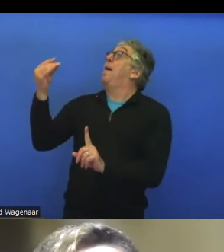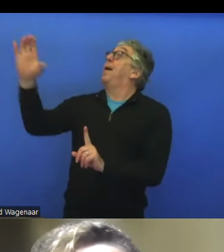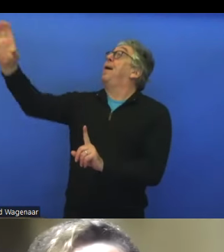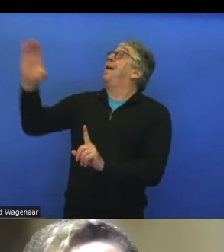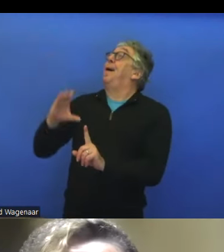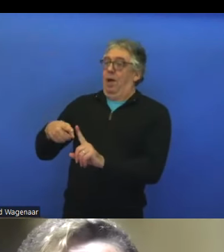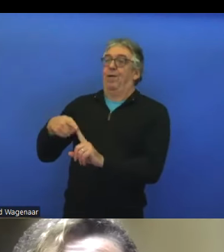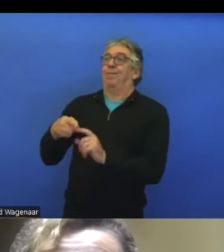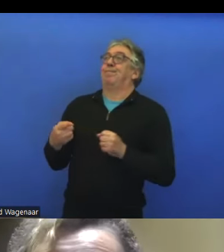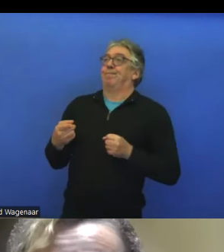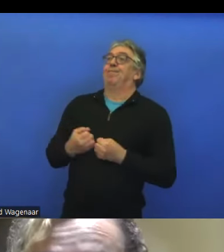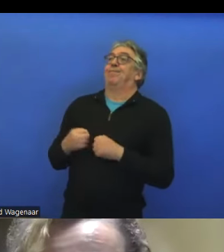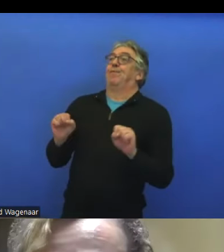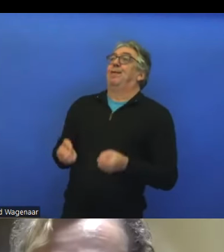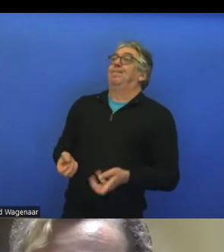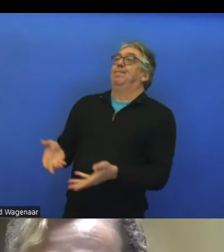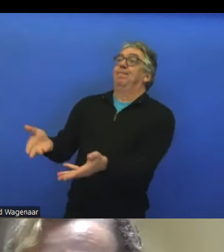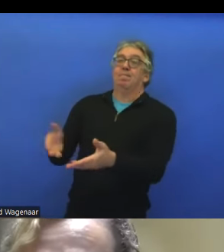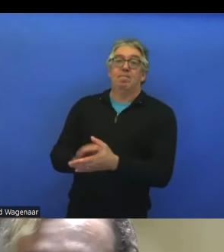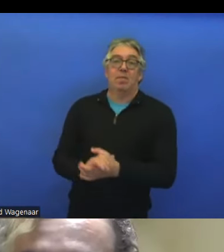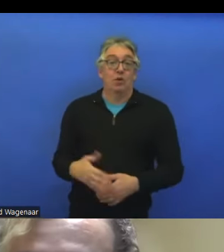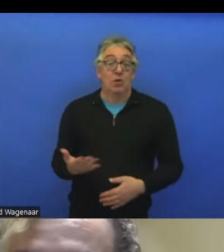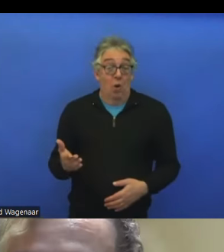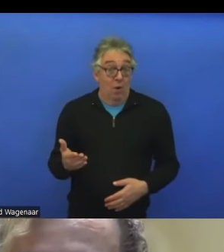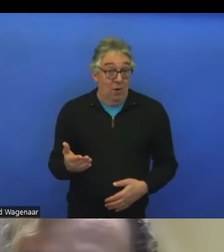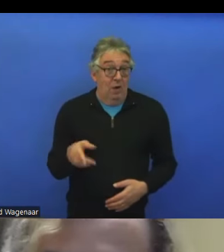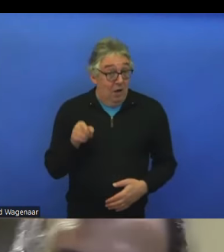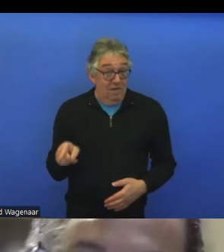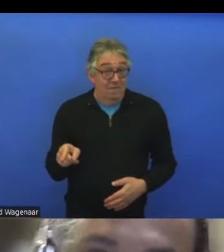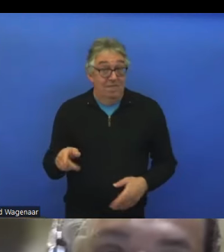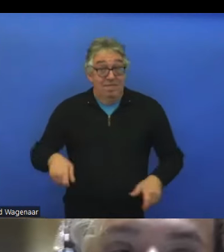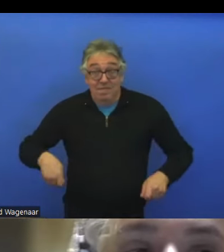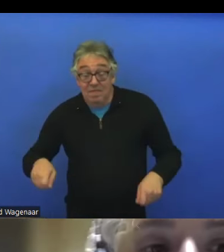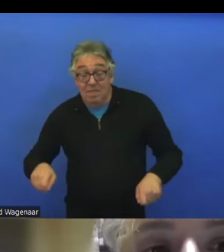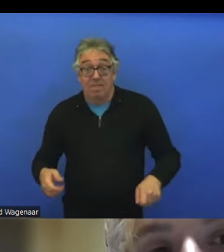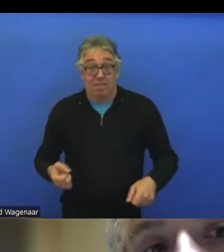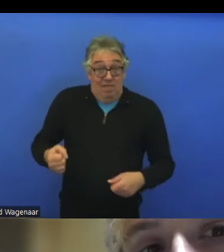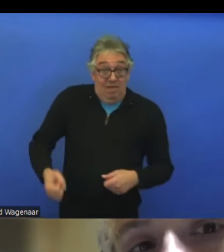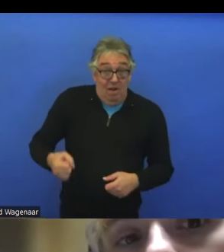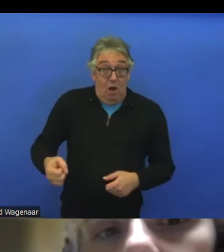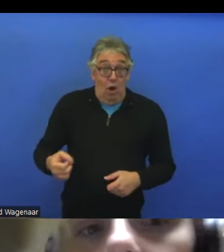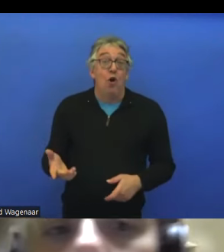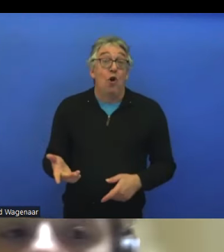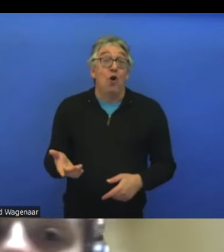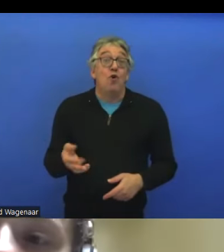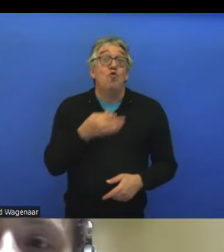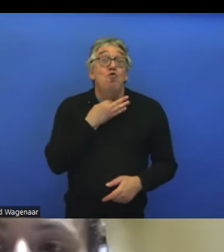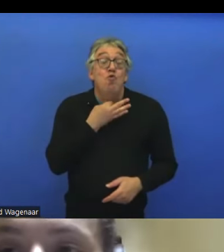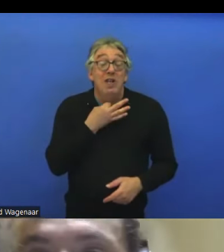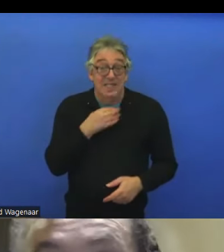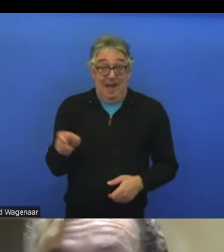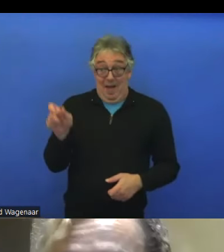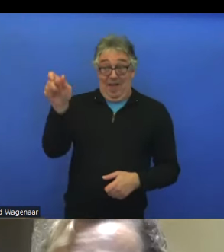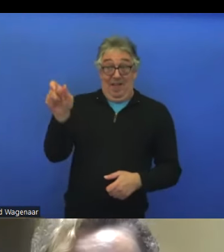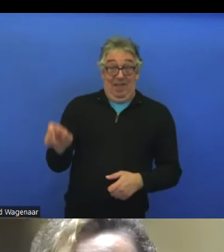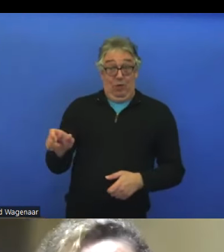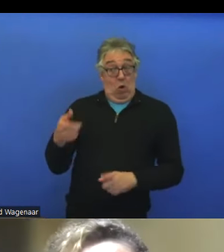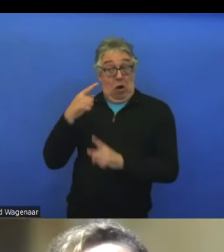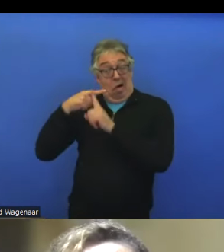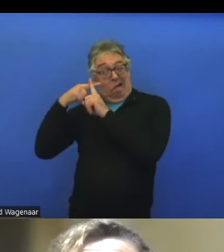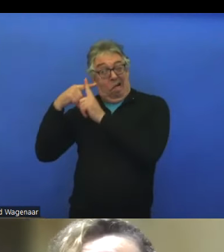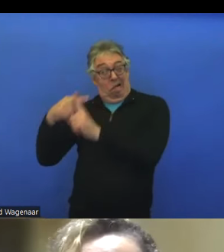that they would be at risk of being individually targeted for persecution, and they could be recognized based on their membership